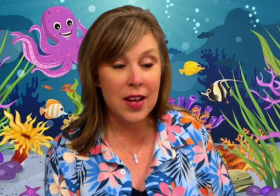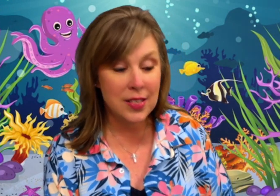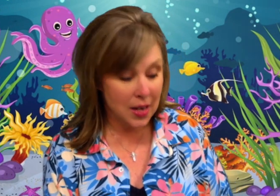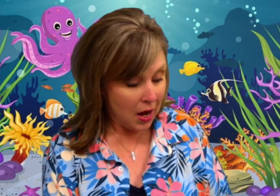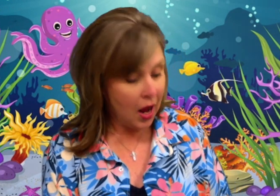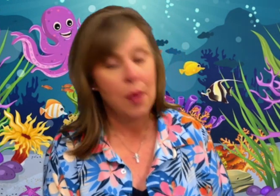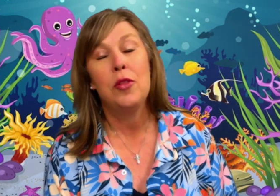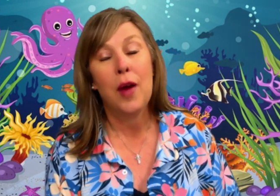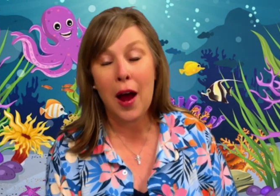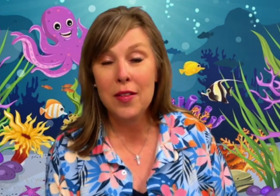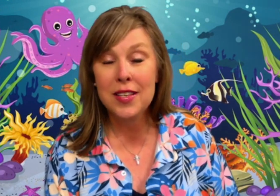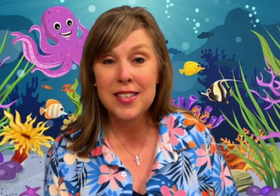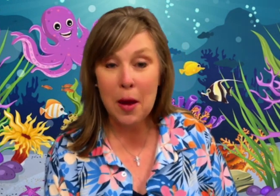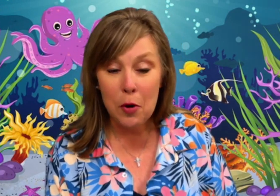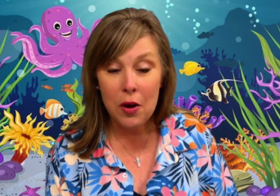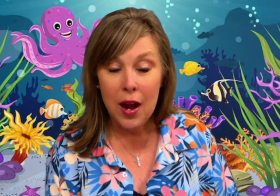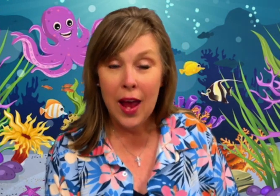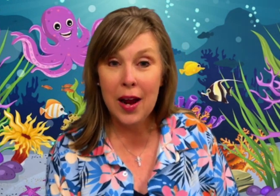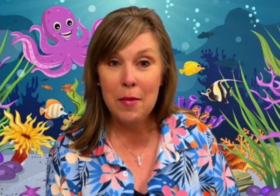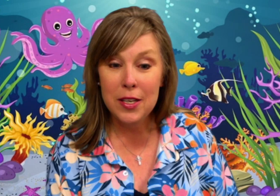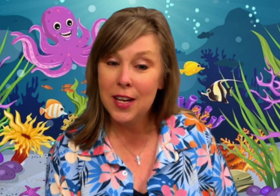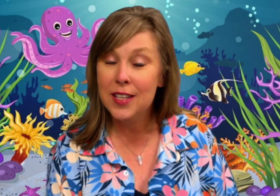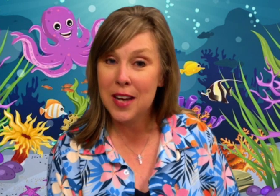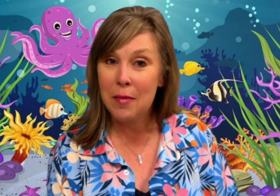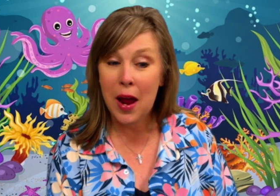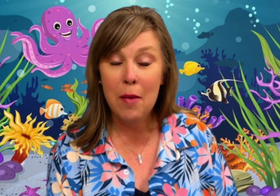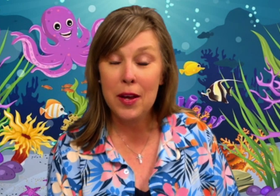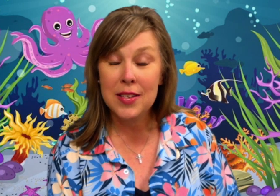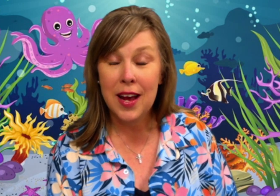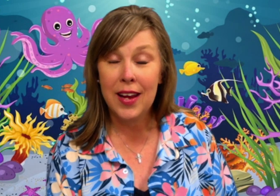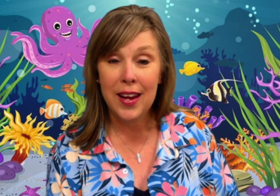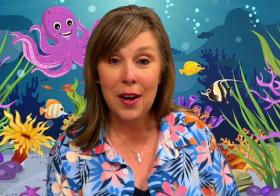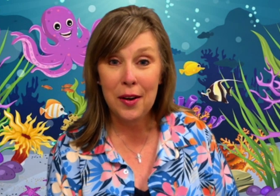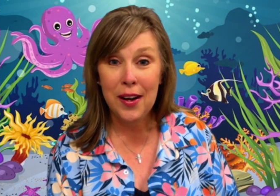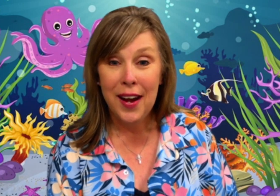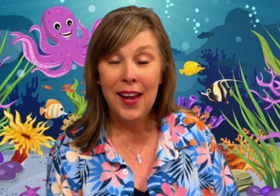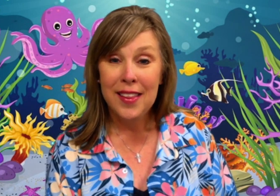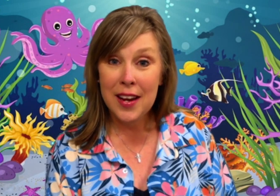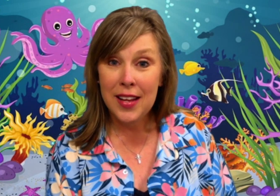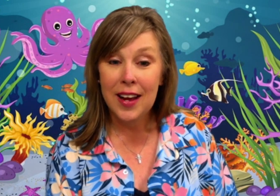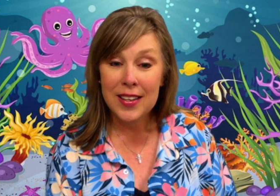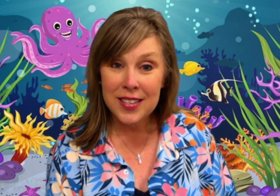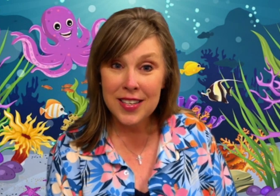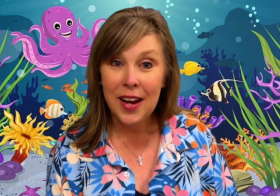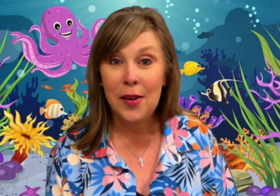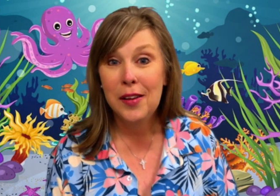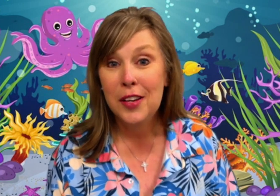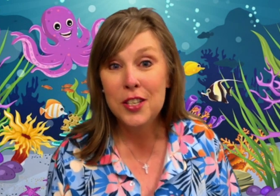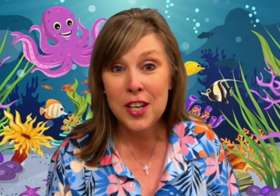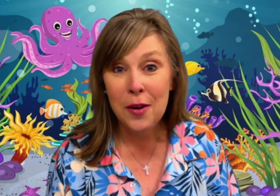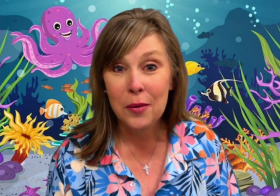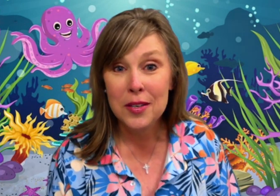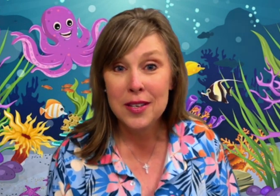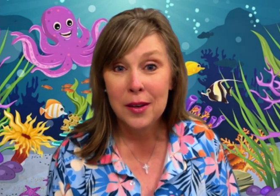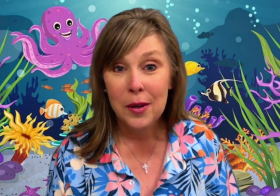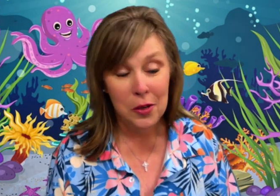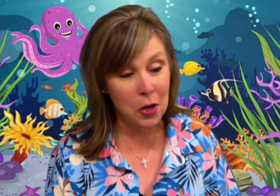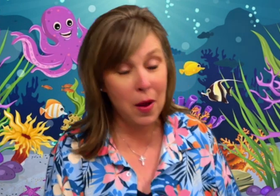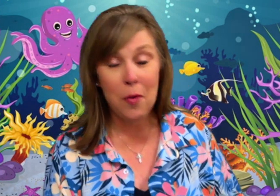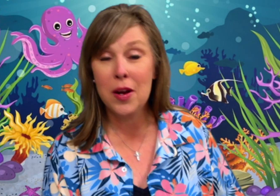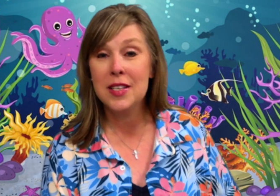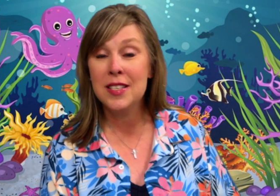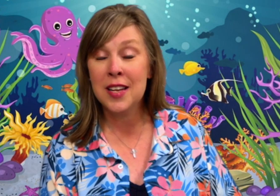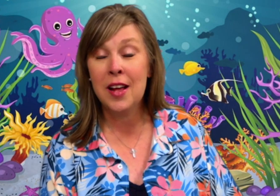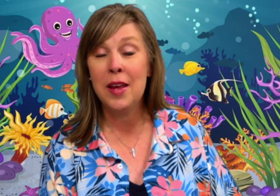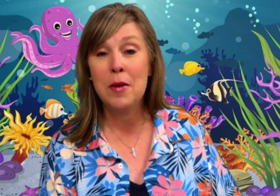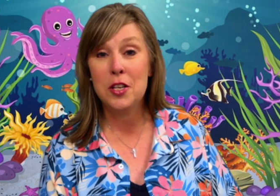with us throughout the summer, and I mention his name now because I hear that he likes to tell jokes. You